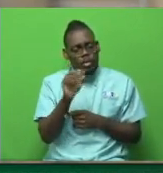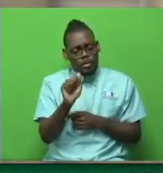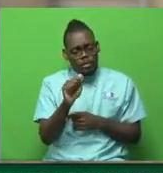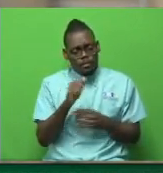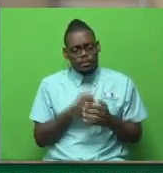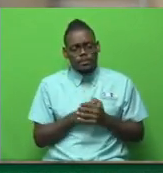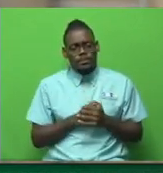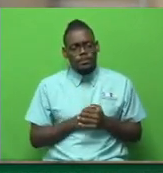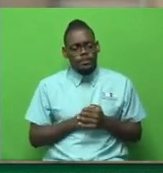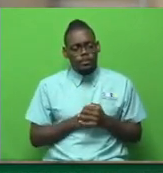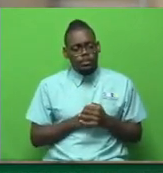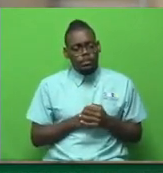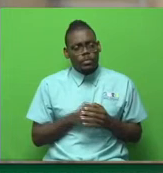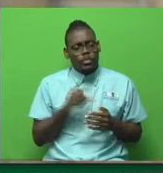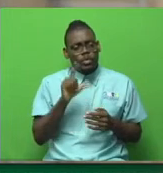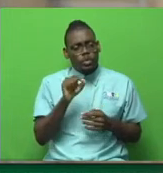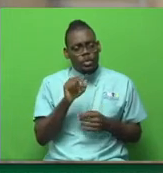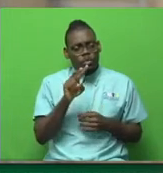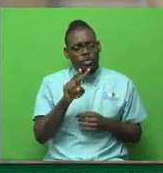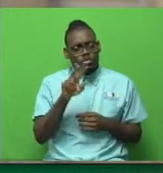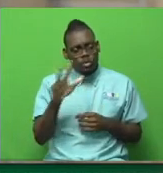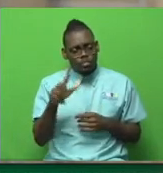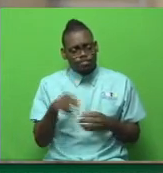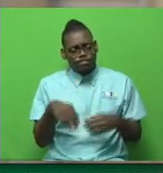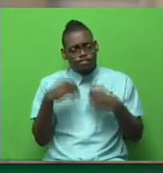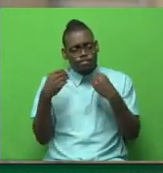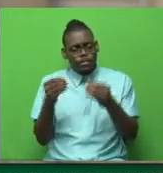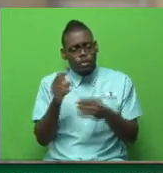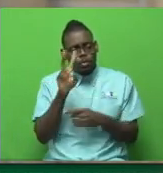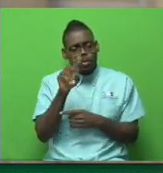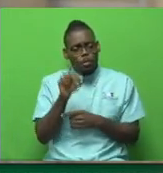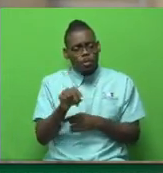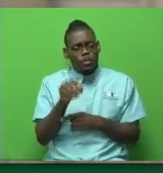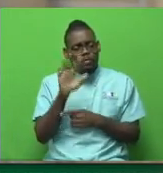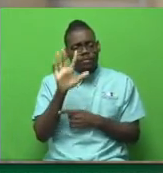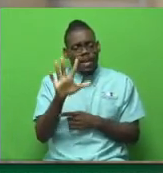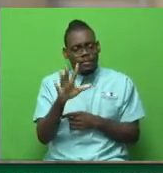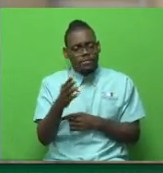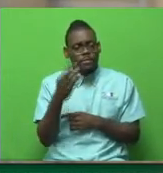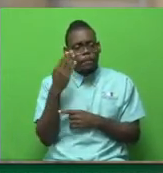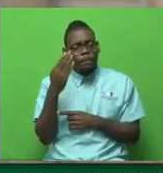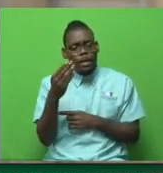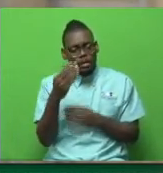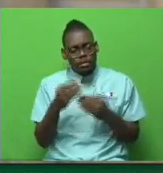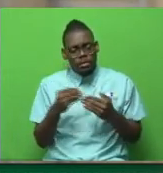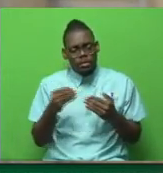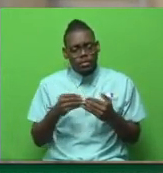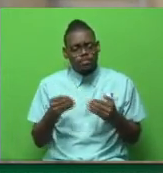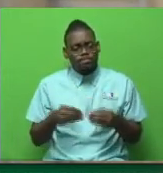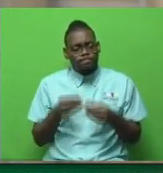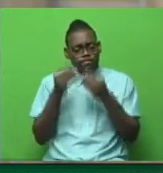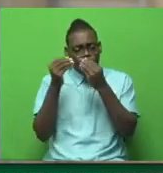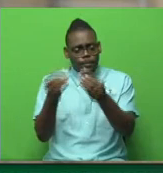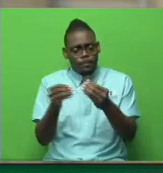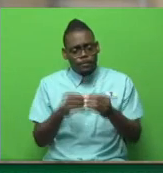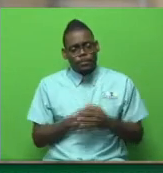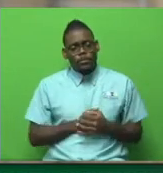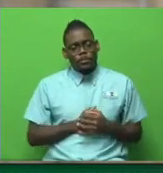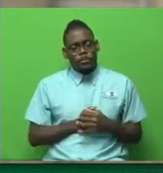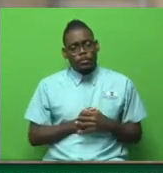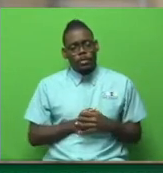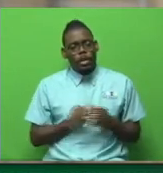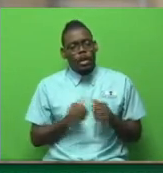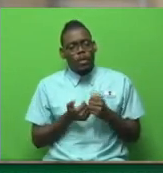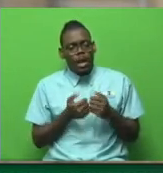billion dollars approximately 4.3 percent of the total National budget so how can it be